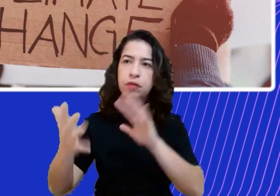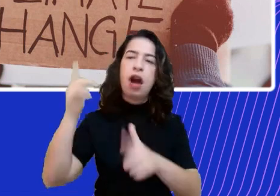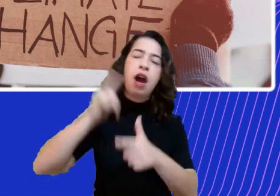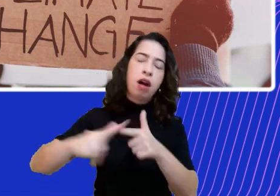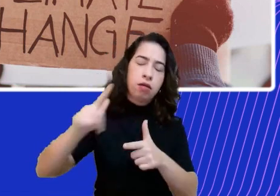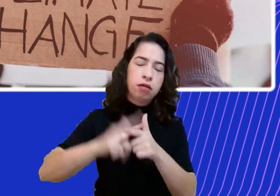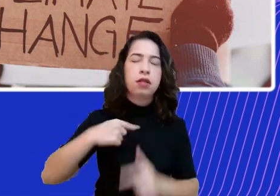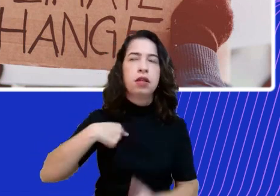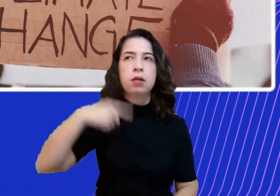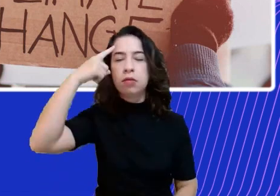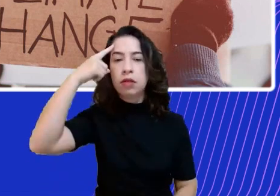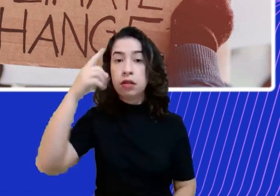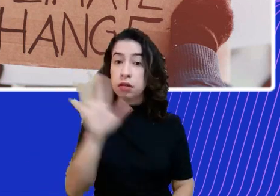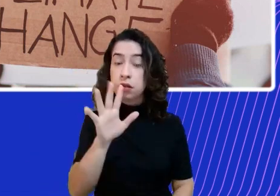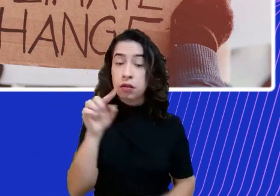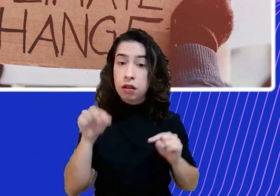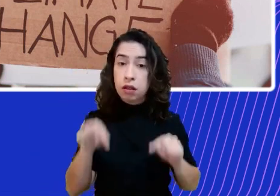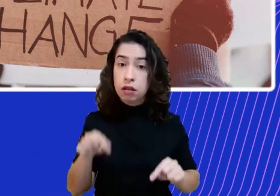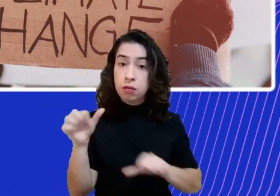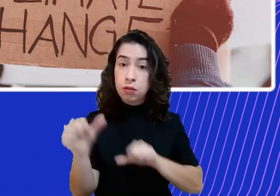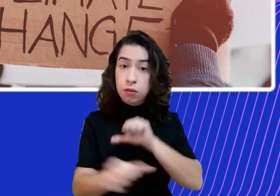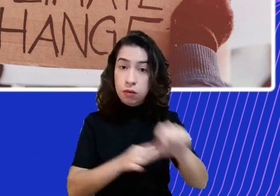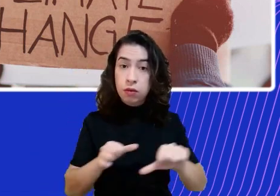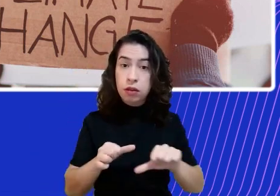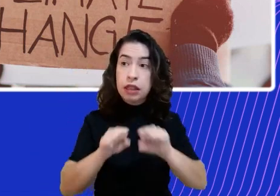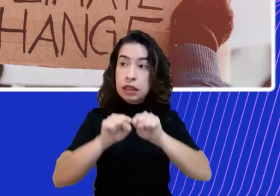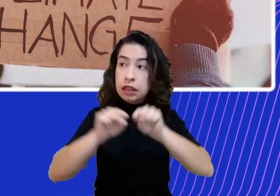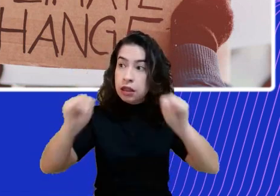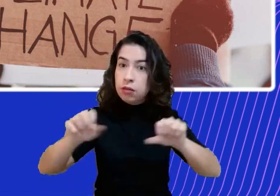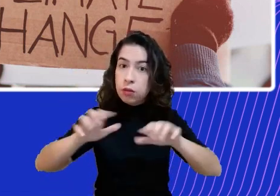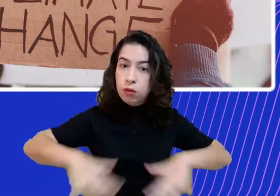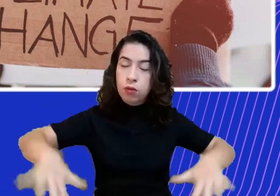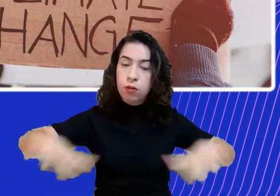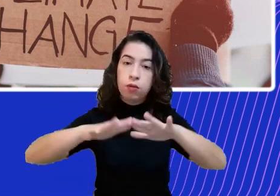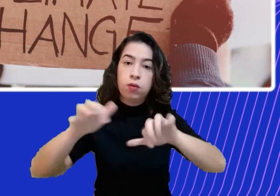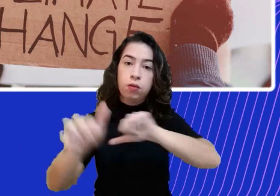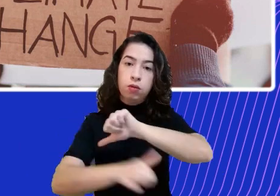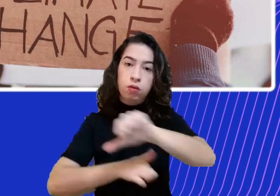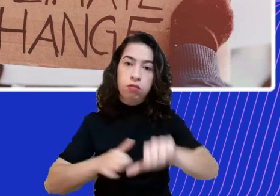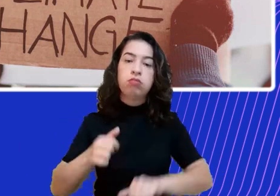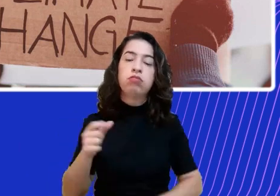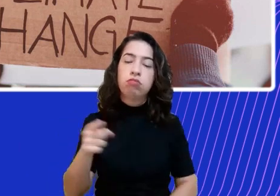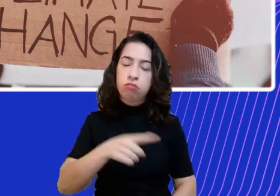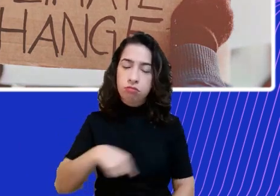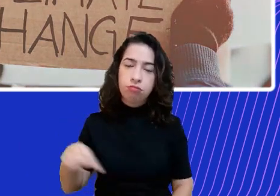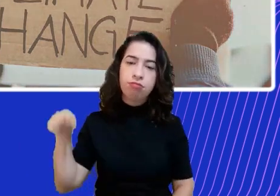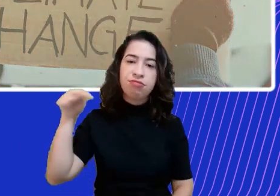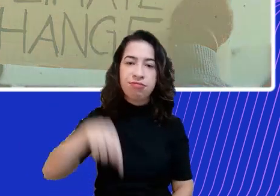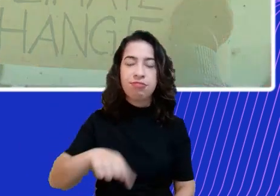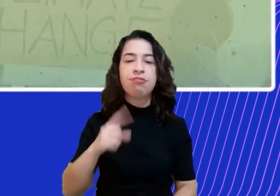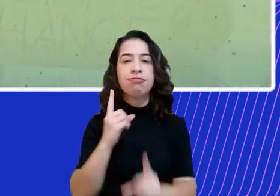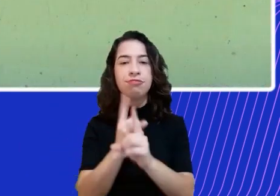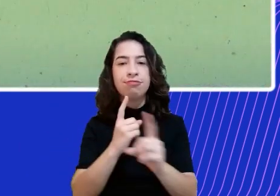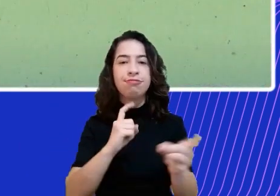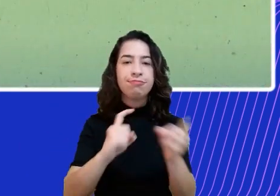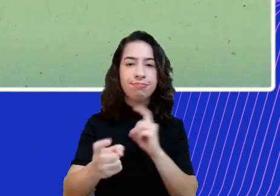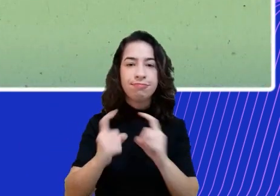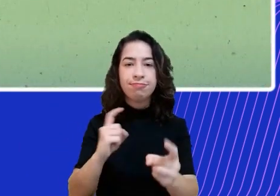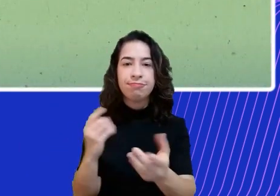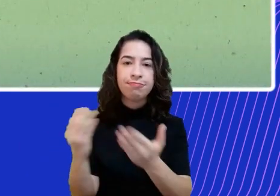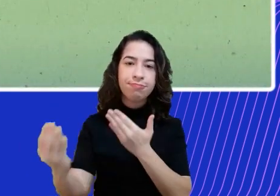need to look at, but what we are here is to change the system. This is what we are here to do